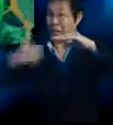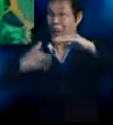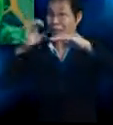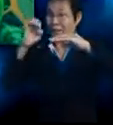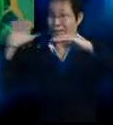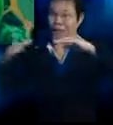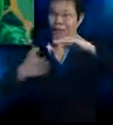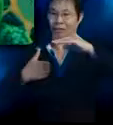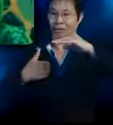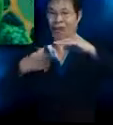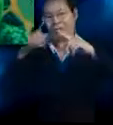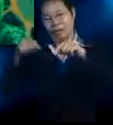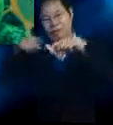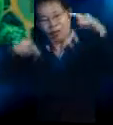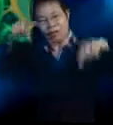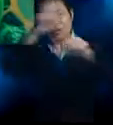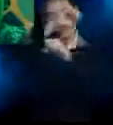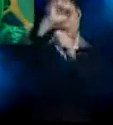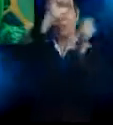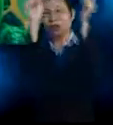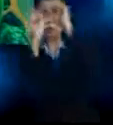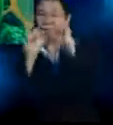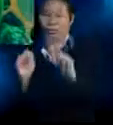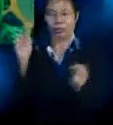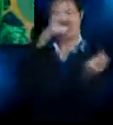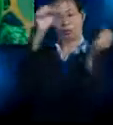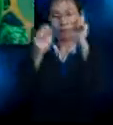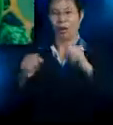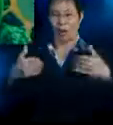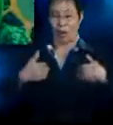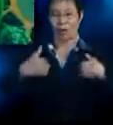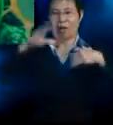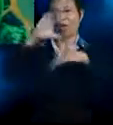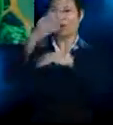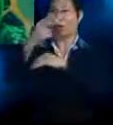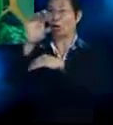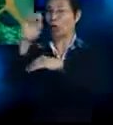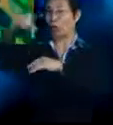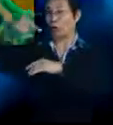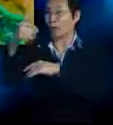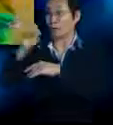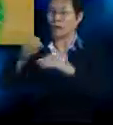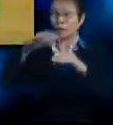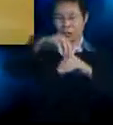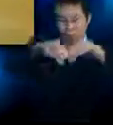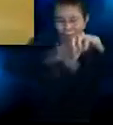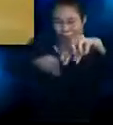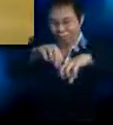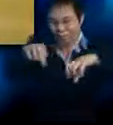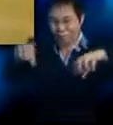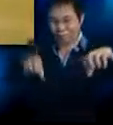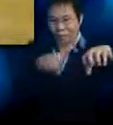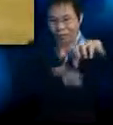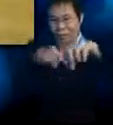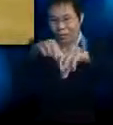an irregular shape. The cells have fewer chloroplasts. They are loosely arranged, and between